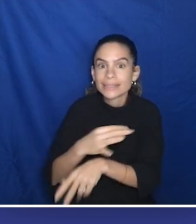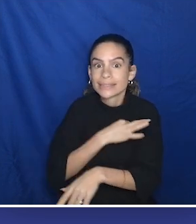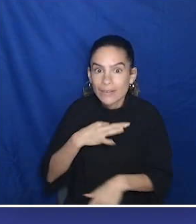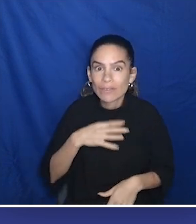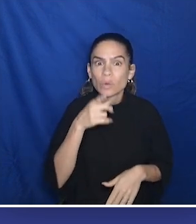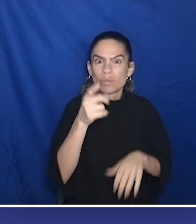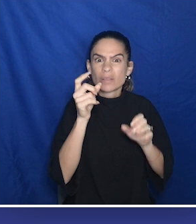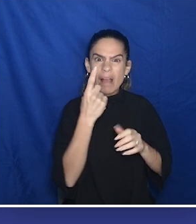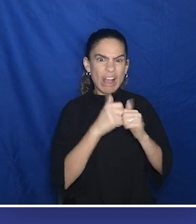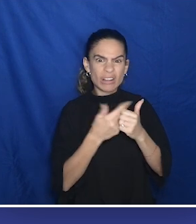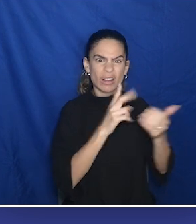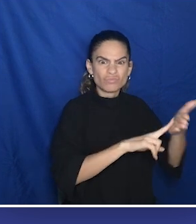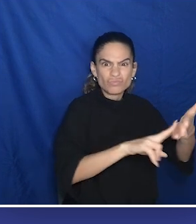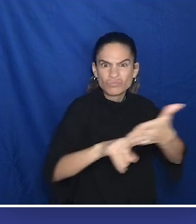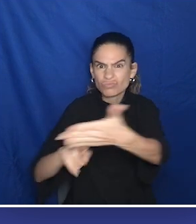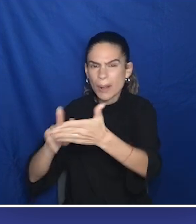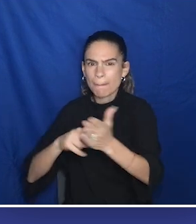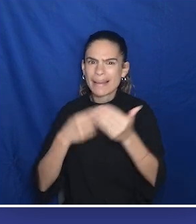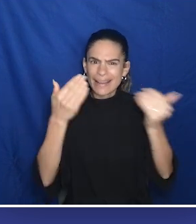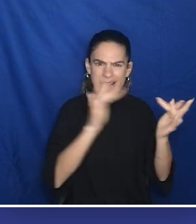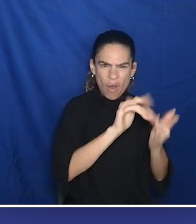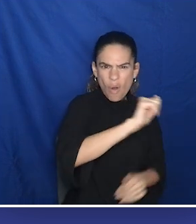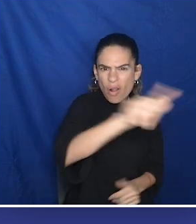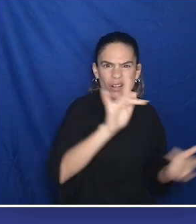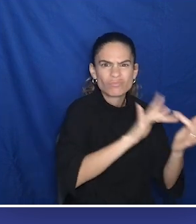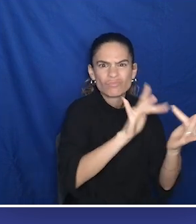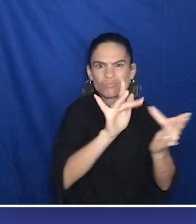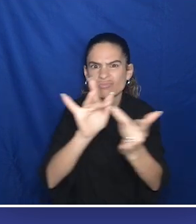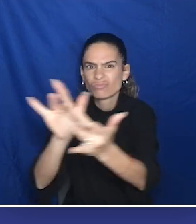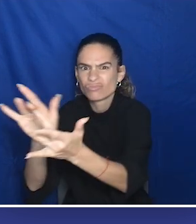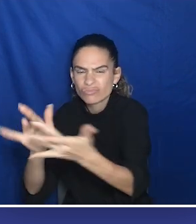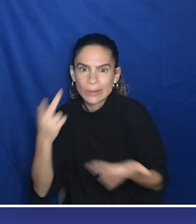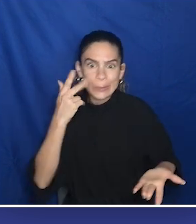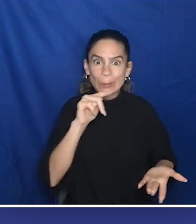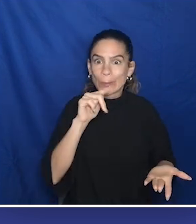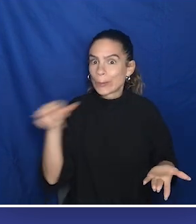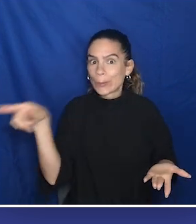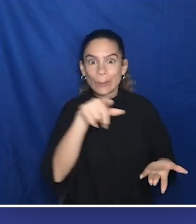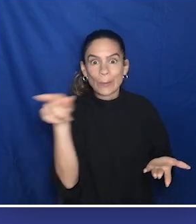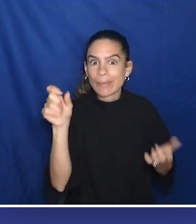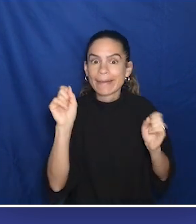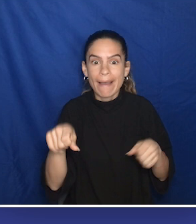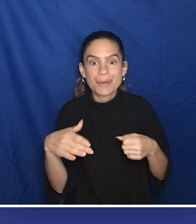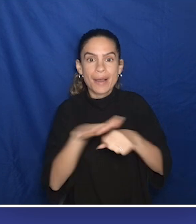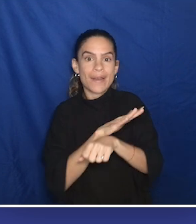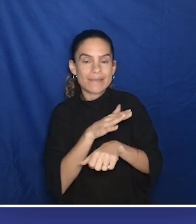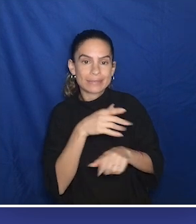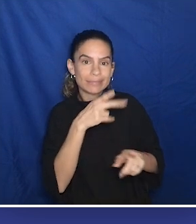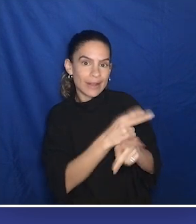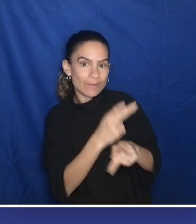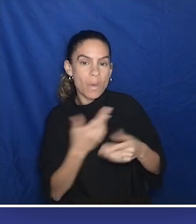enrolled in more than one agency? If so, contact all the agencies you are enrolled with to see if another agency can staff your